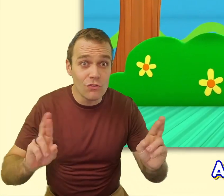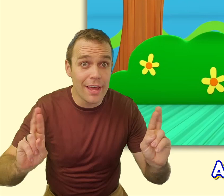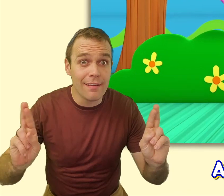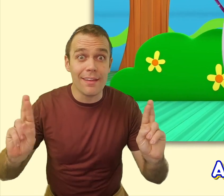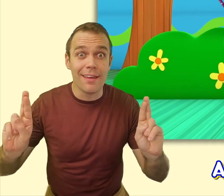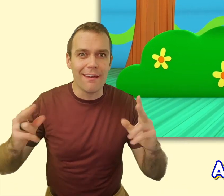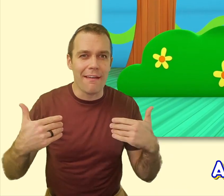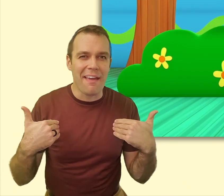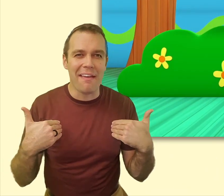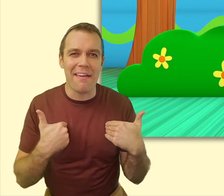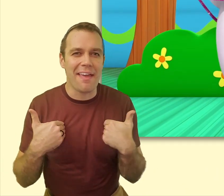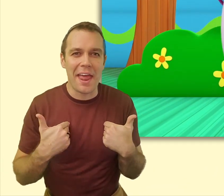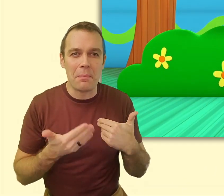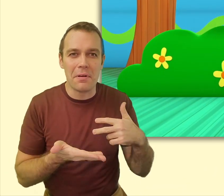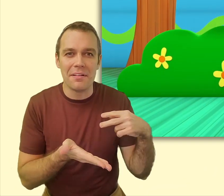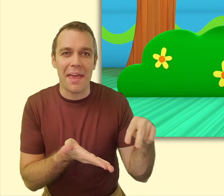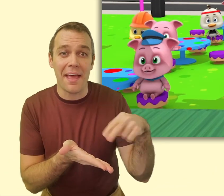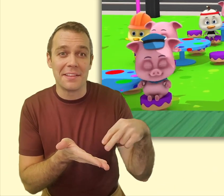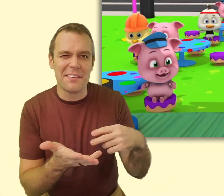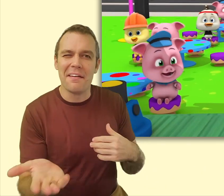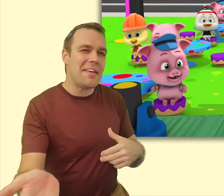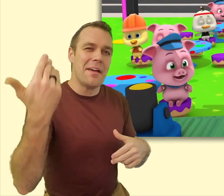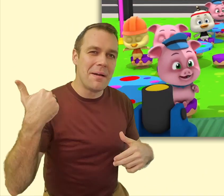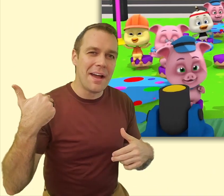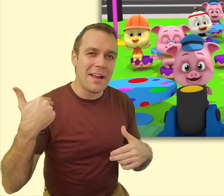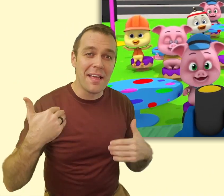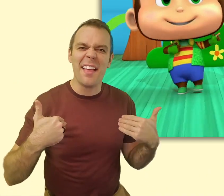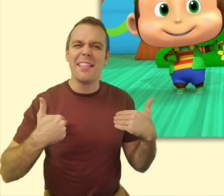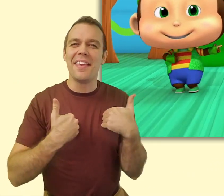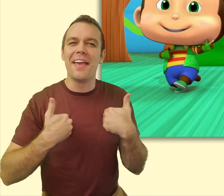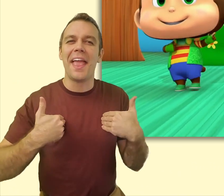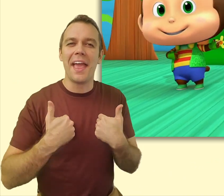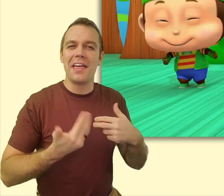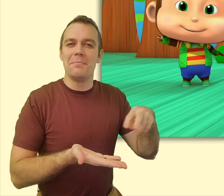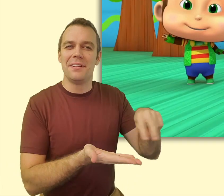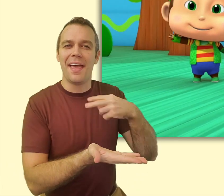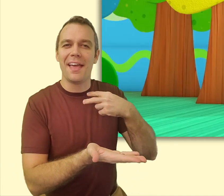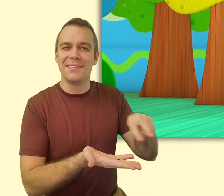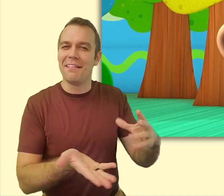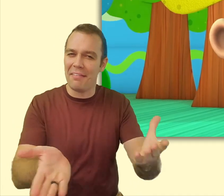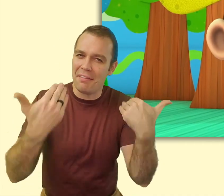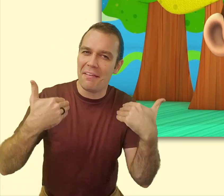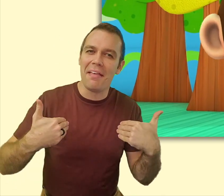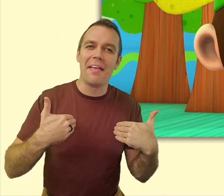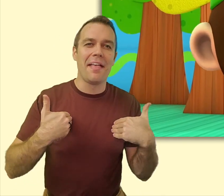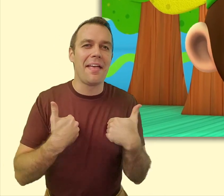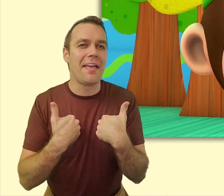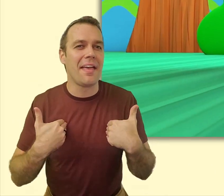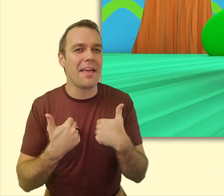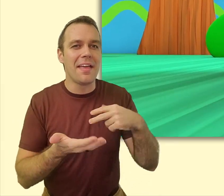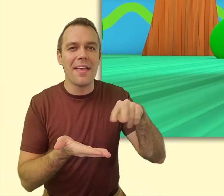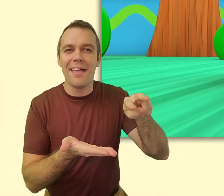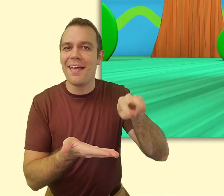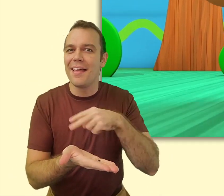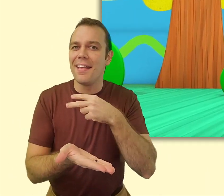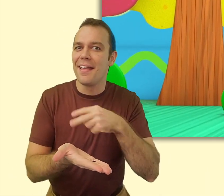Are you ready for the animal dance? Come on! The animal dance, the animal dance. Do a